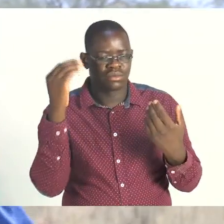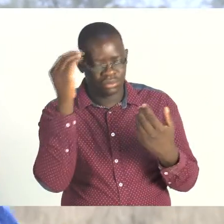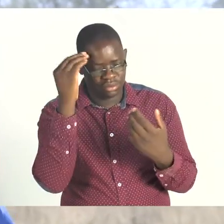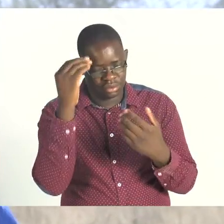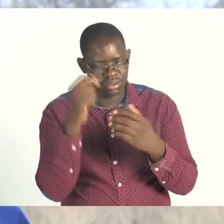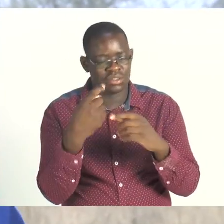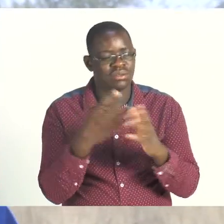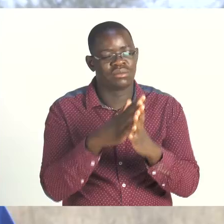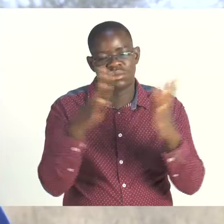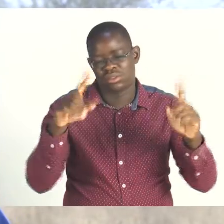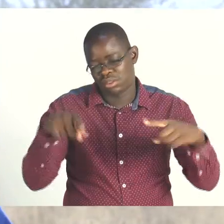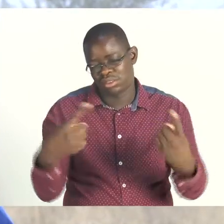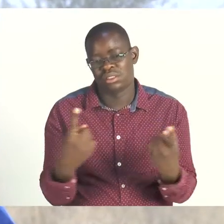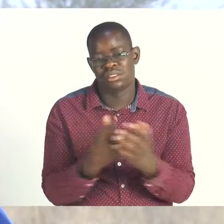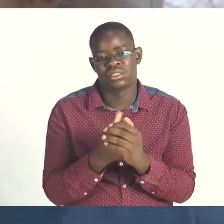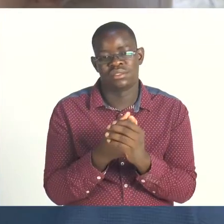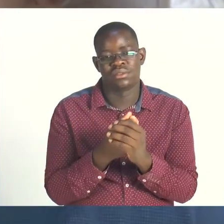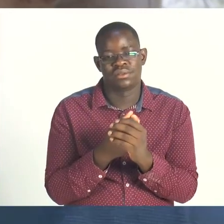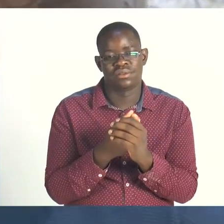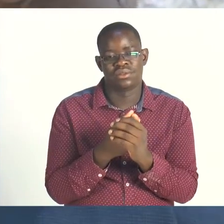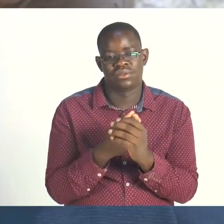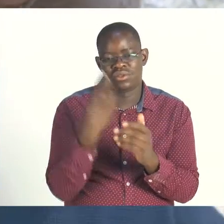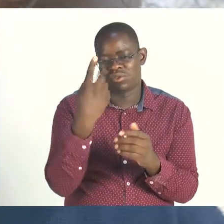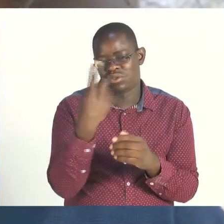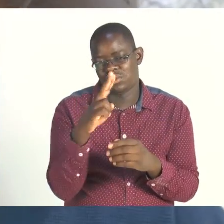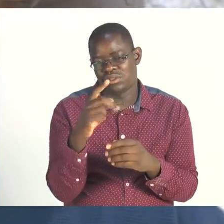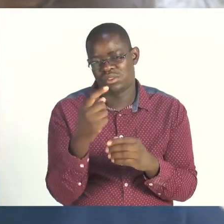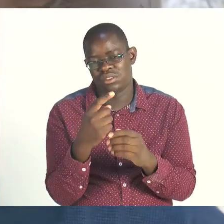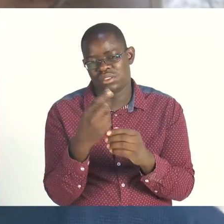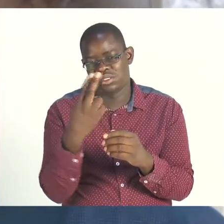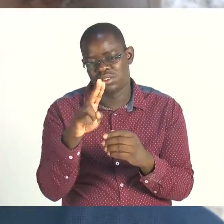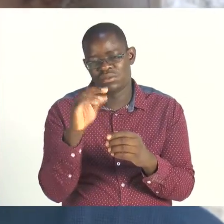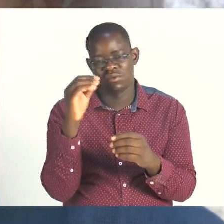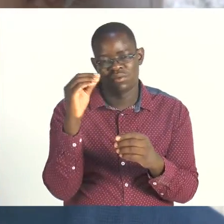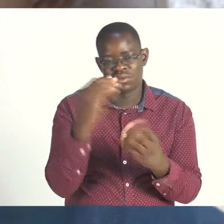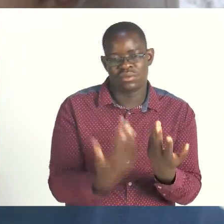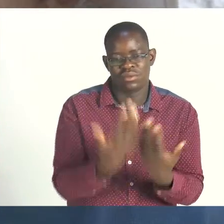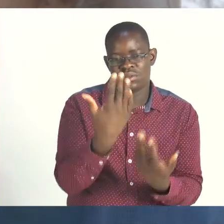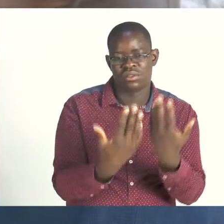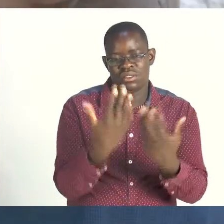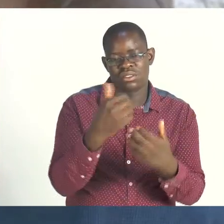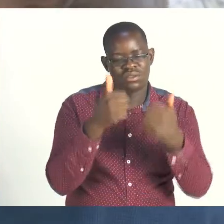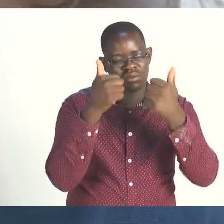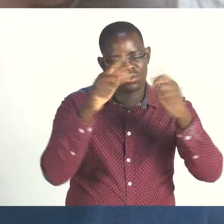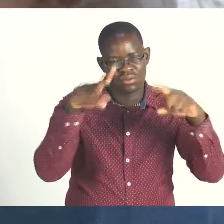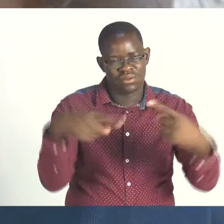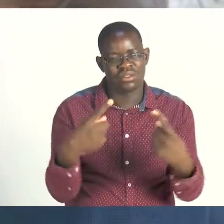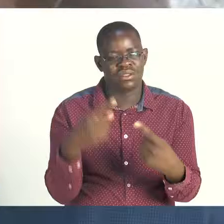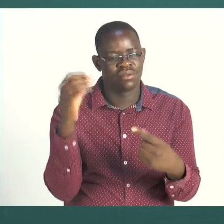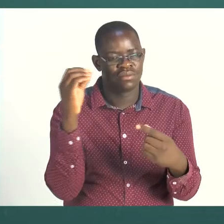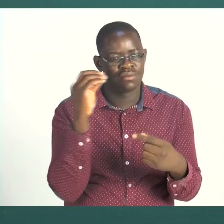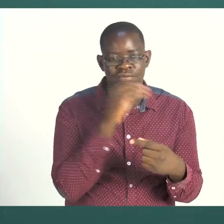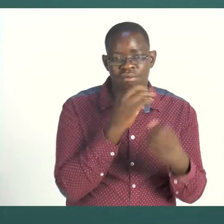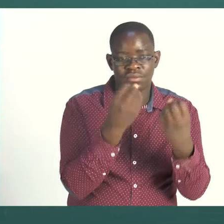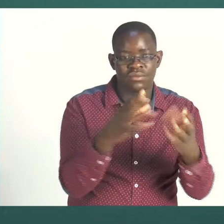than grass. Oh yes. You know, non-grass pasture has got more advantages for feeding livestock.